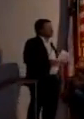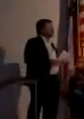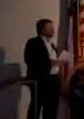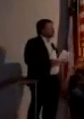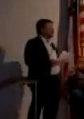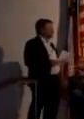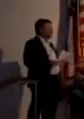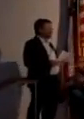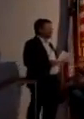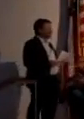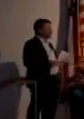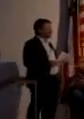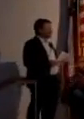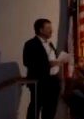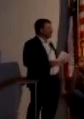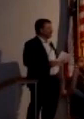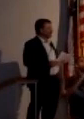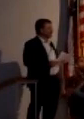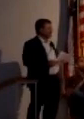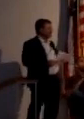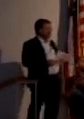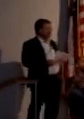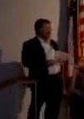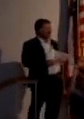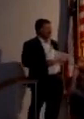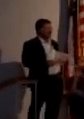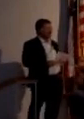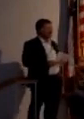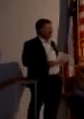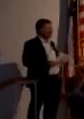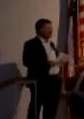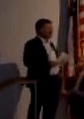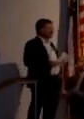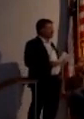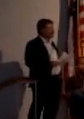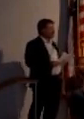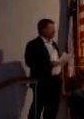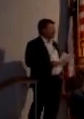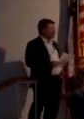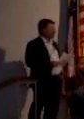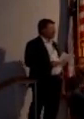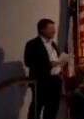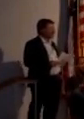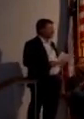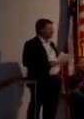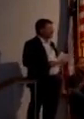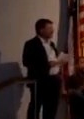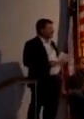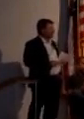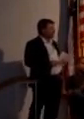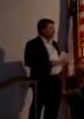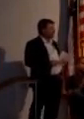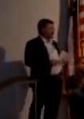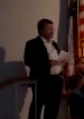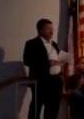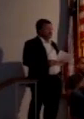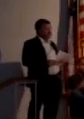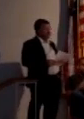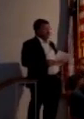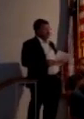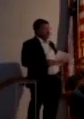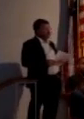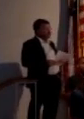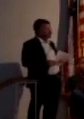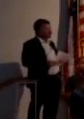I want to see the physical connection. What is, what is the actual, uh, causal mechanism going on? Exactly. Yeah.